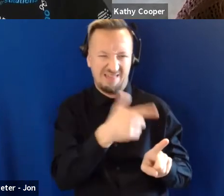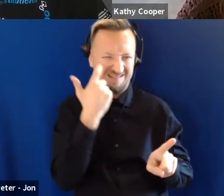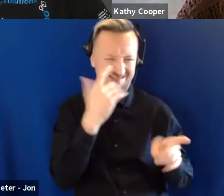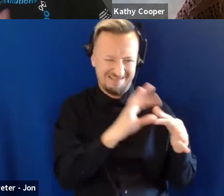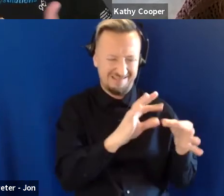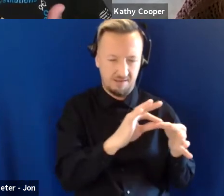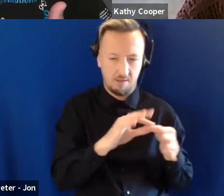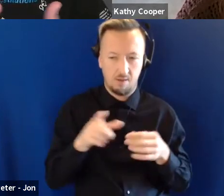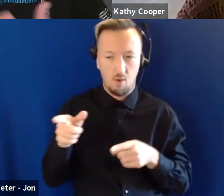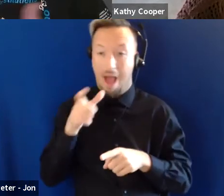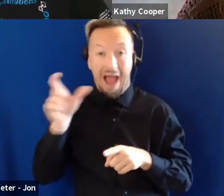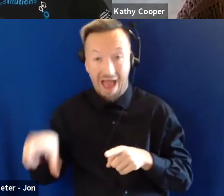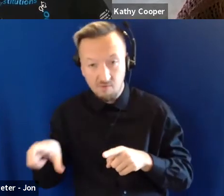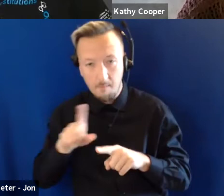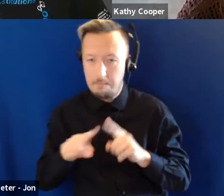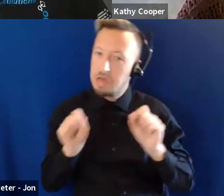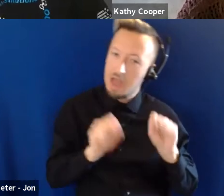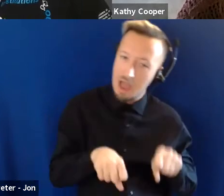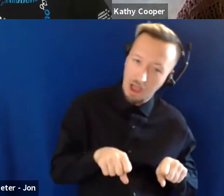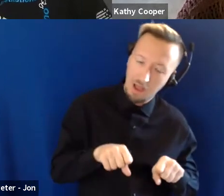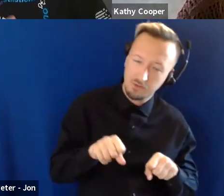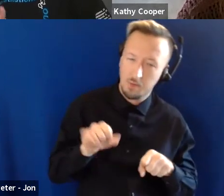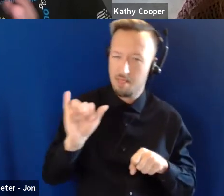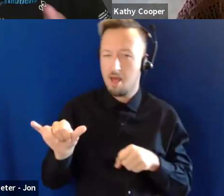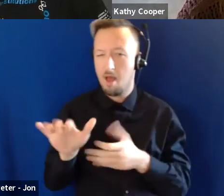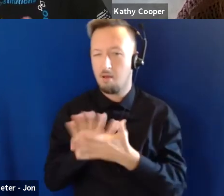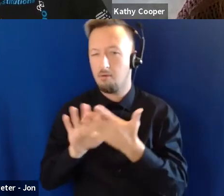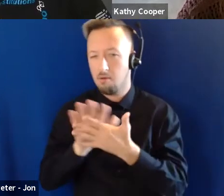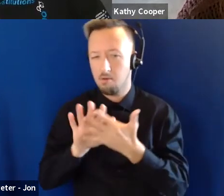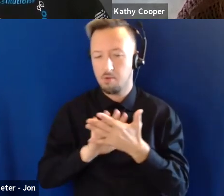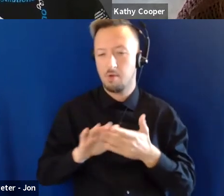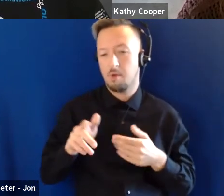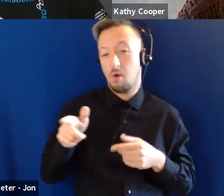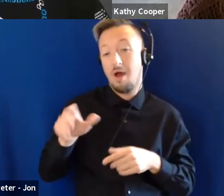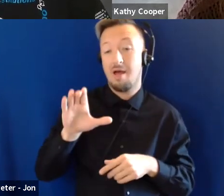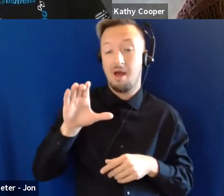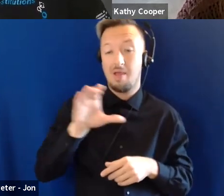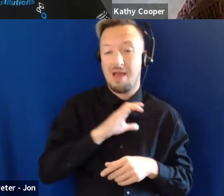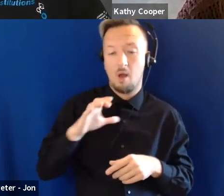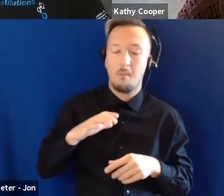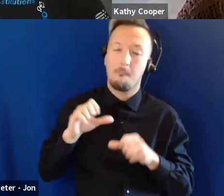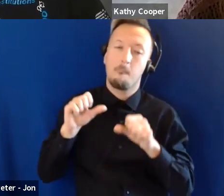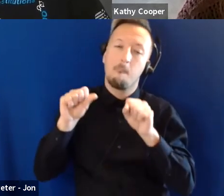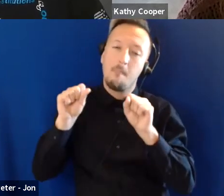and so from the statute, it's the council may work with centers